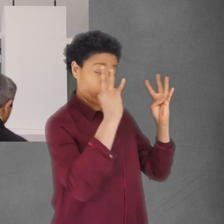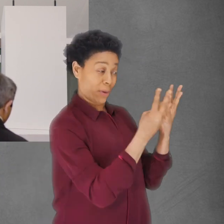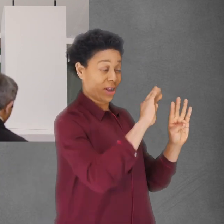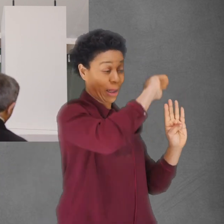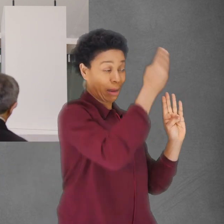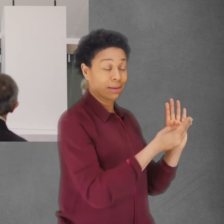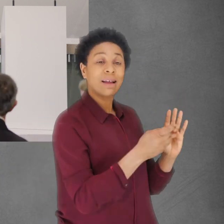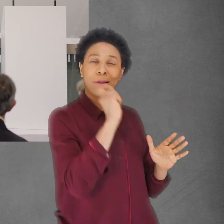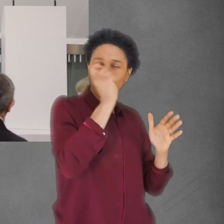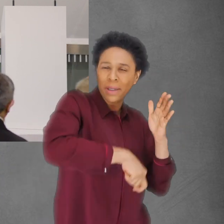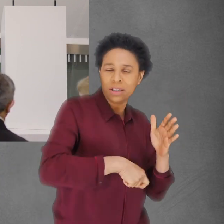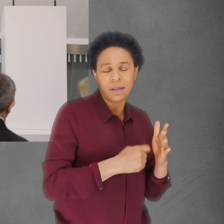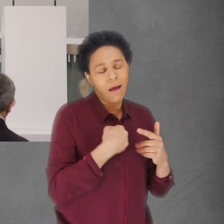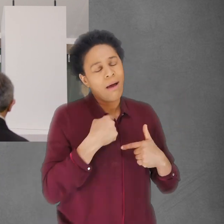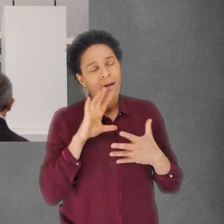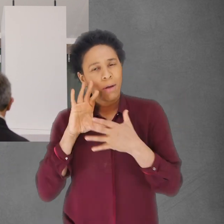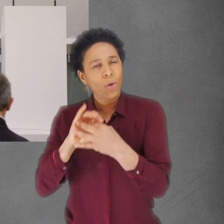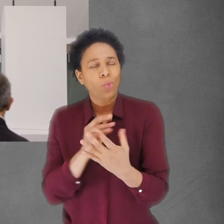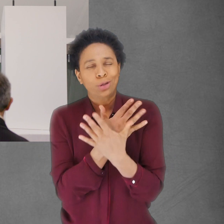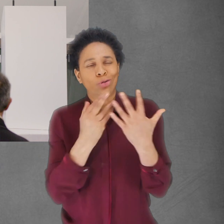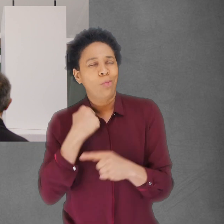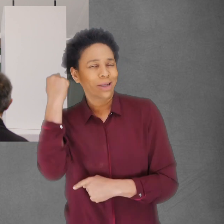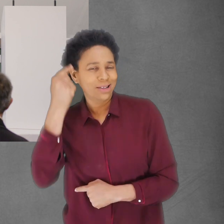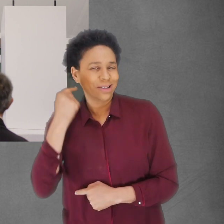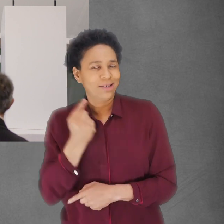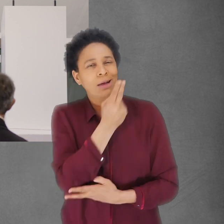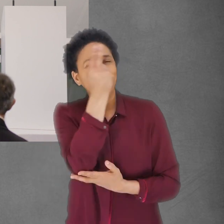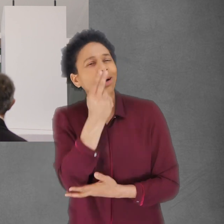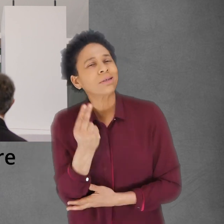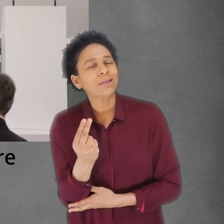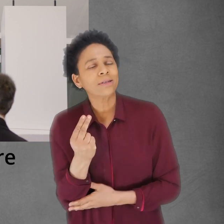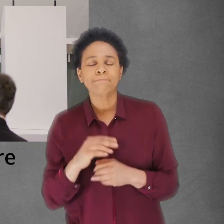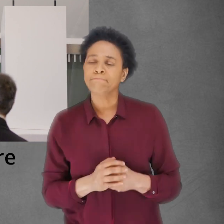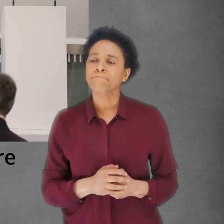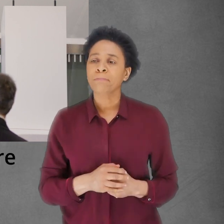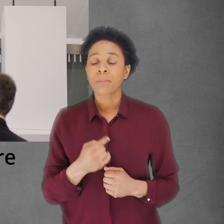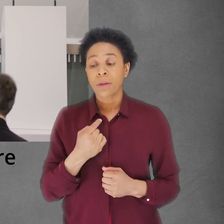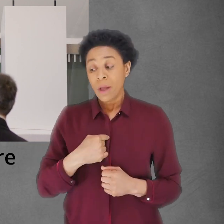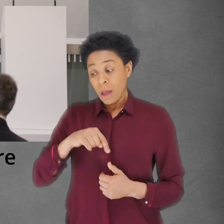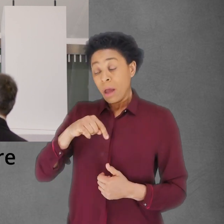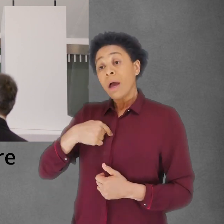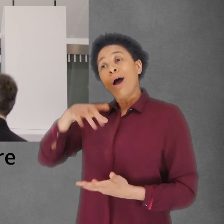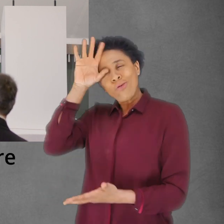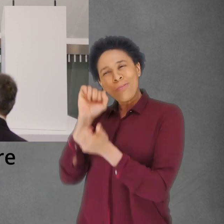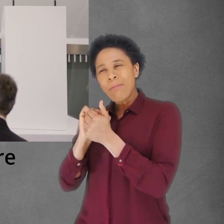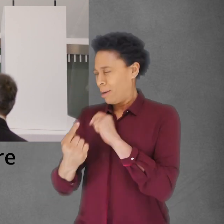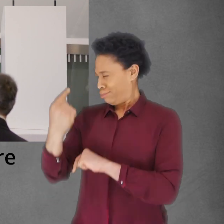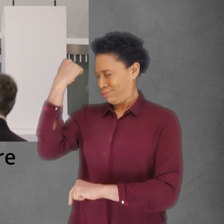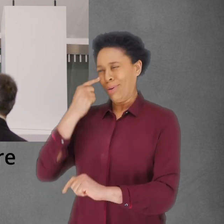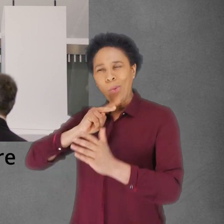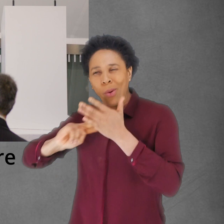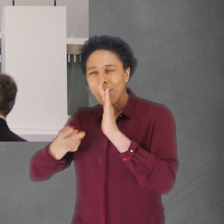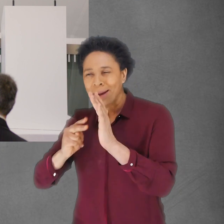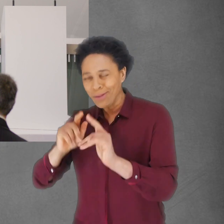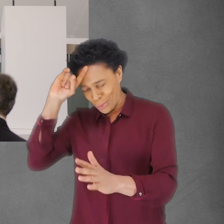the commission that we've gotten to work with so many sound artists. Yeah, I remember that when we were when